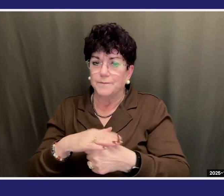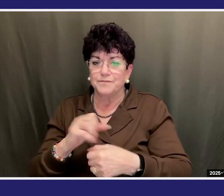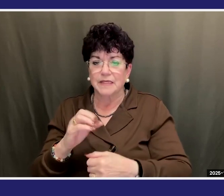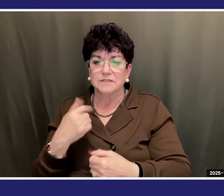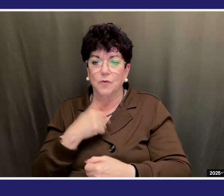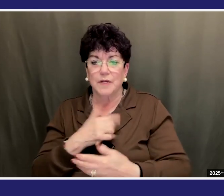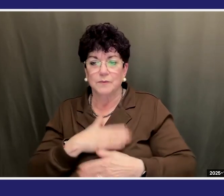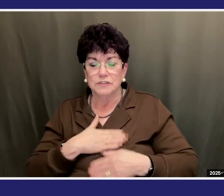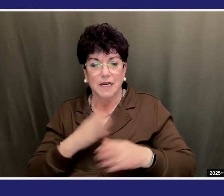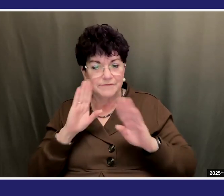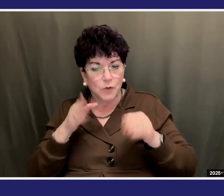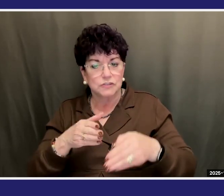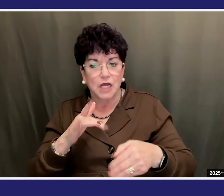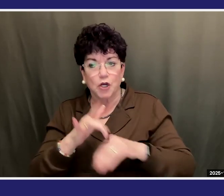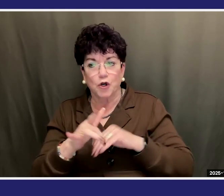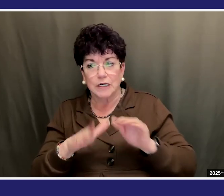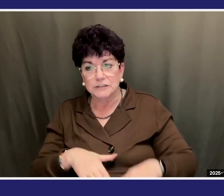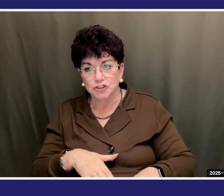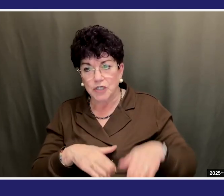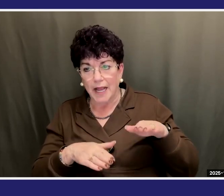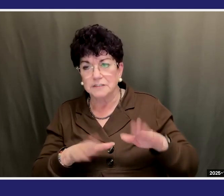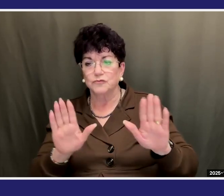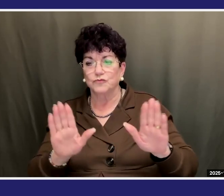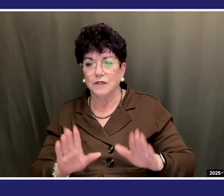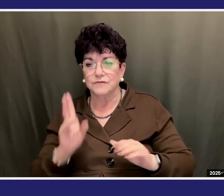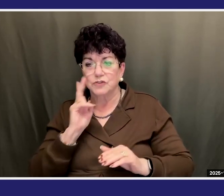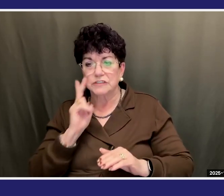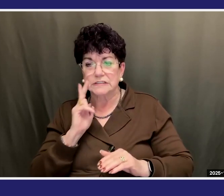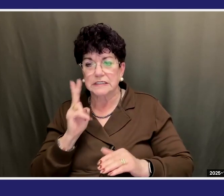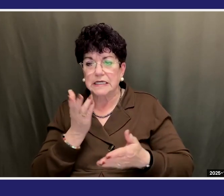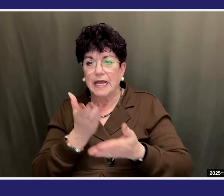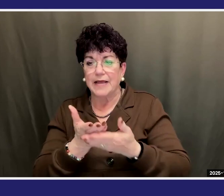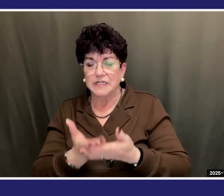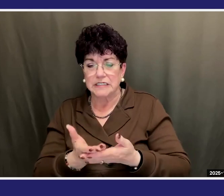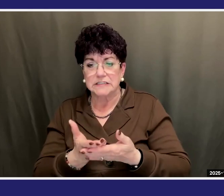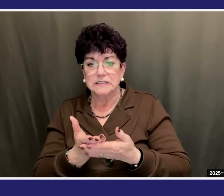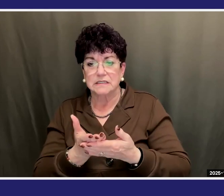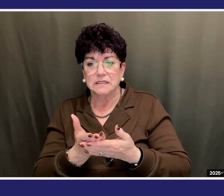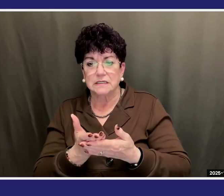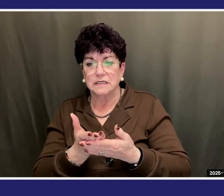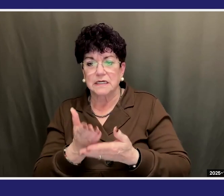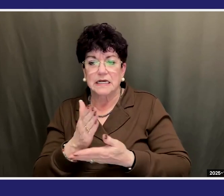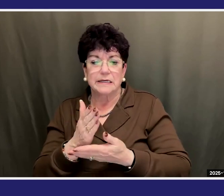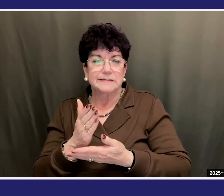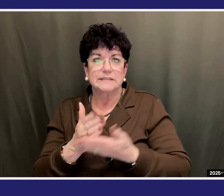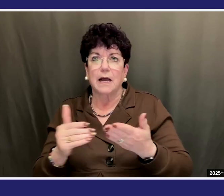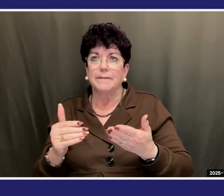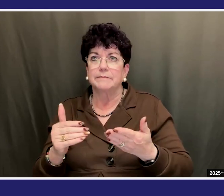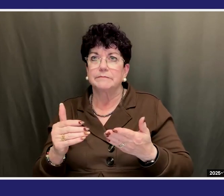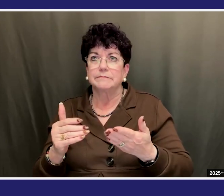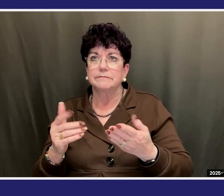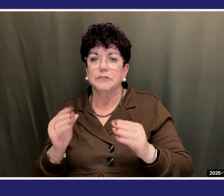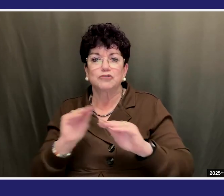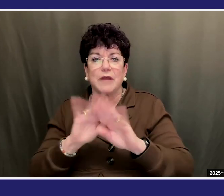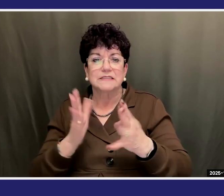on early childhood. It would be great to see evidence and some amount of transparency